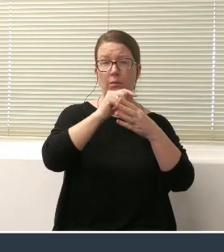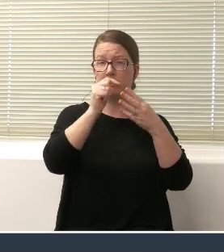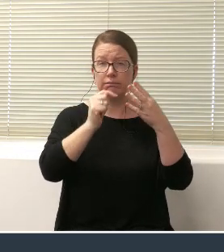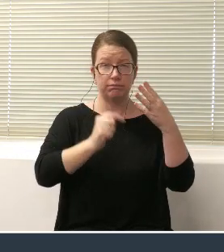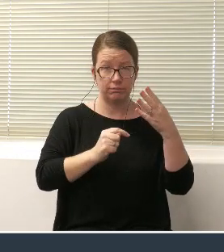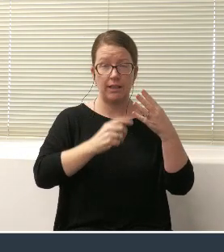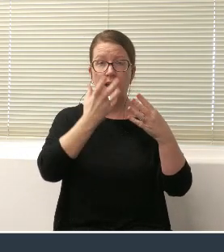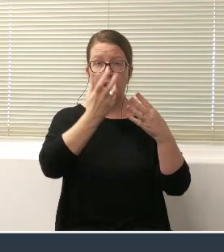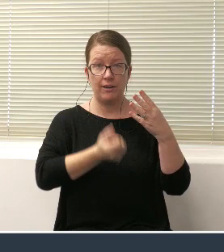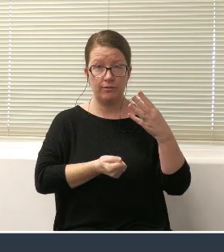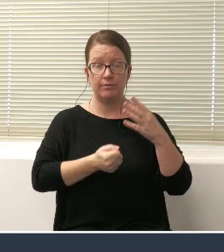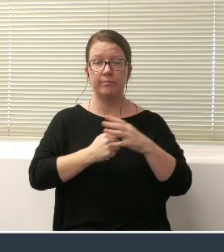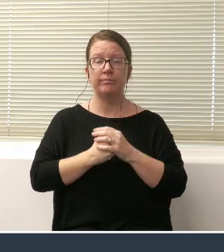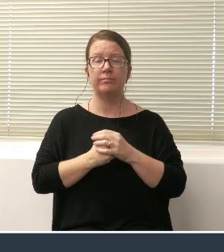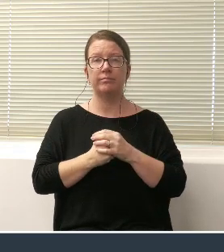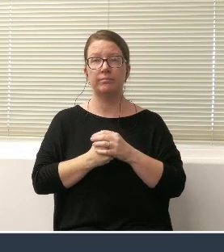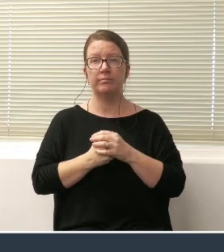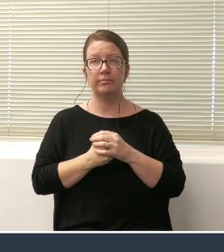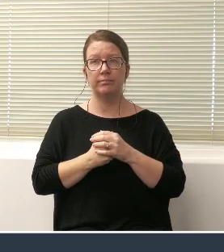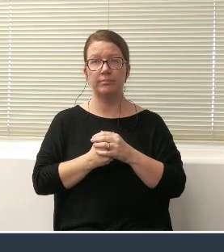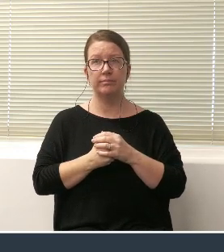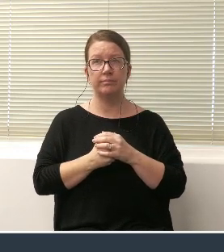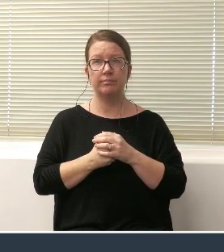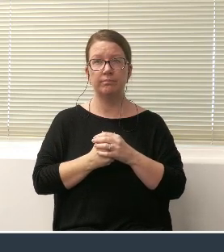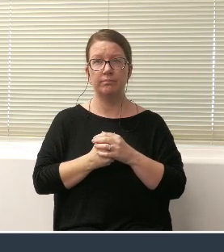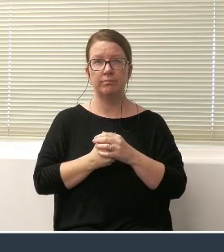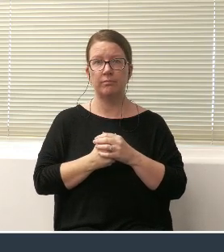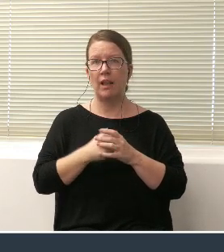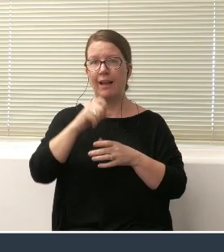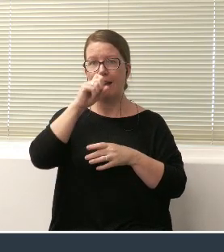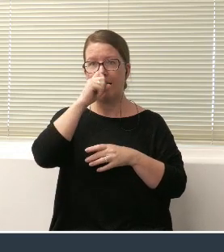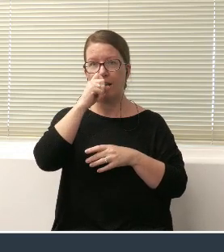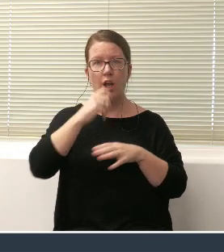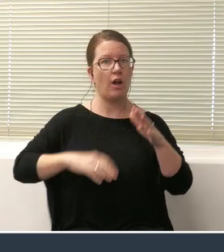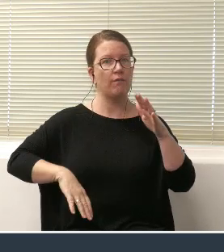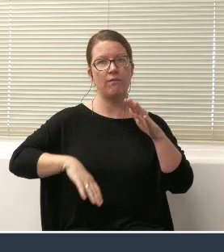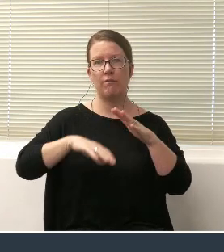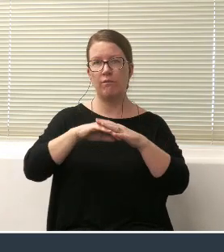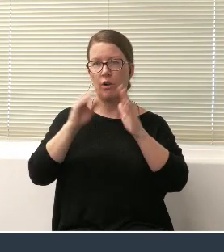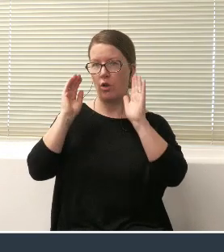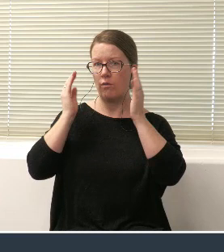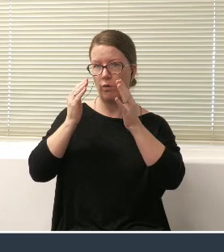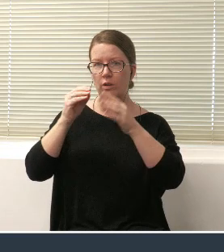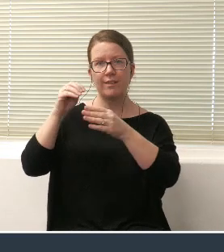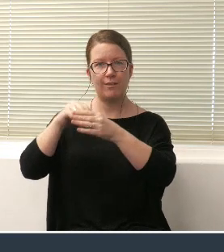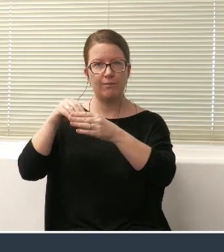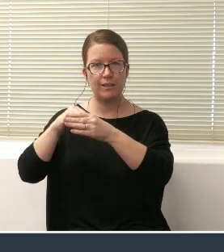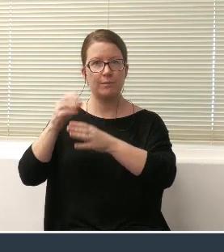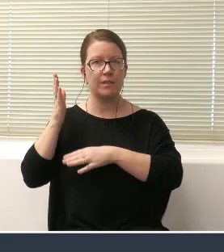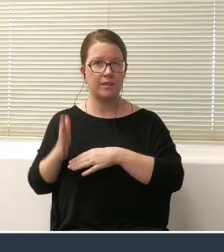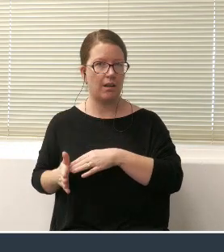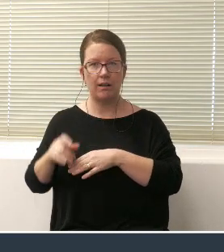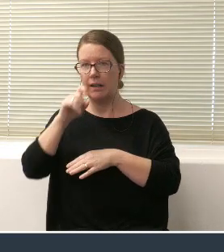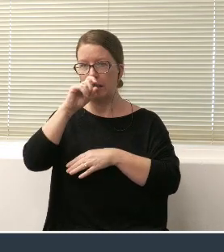a few other bits and pieces. And so I can't fully focus on just the investment side. And